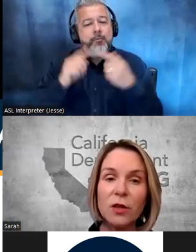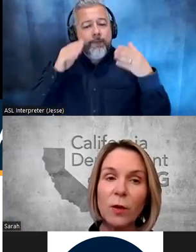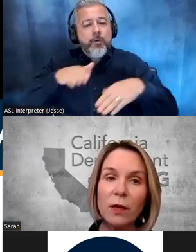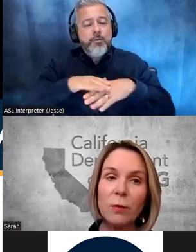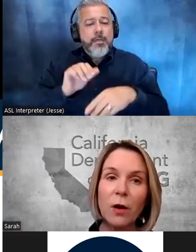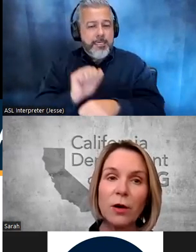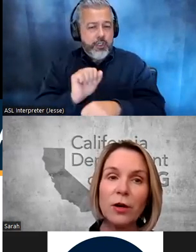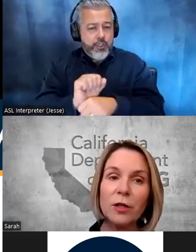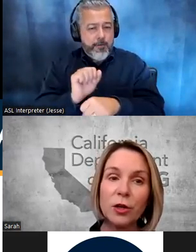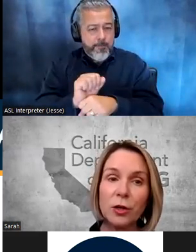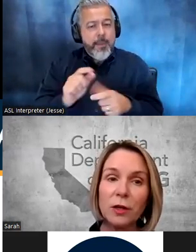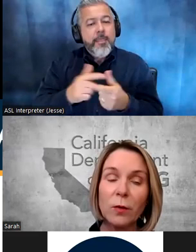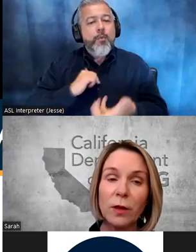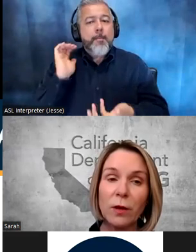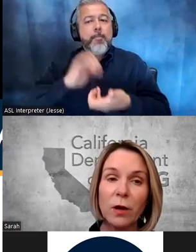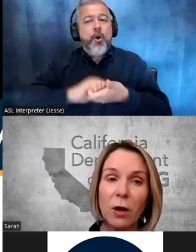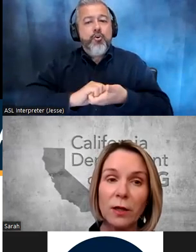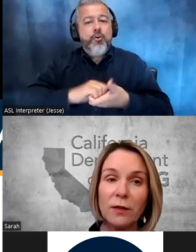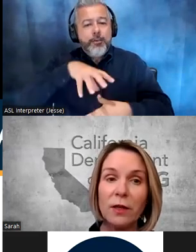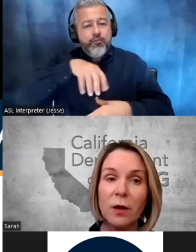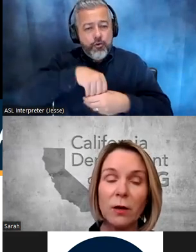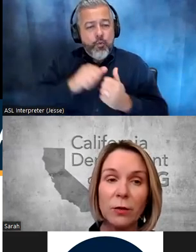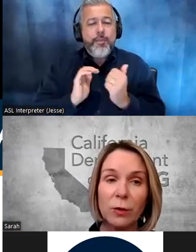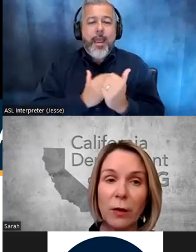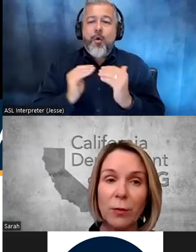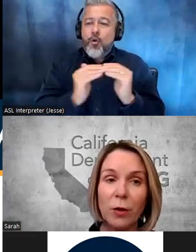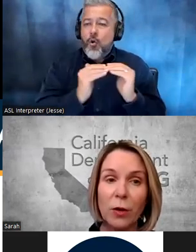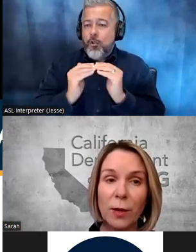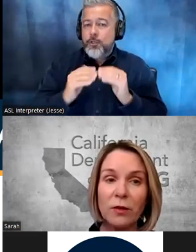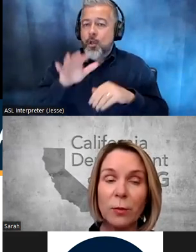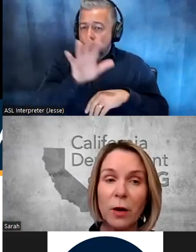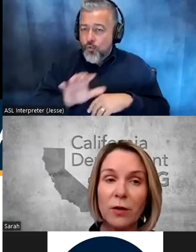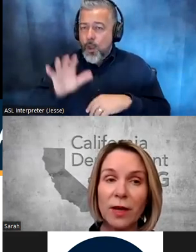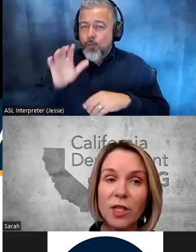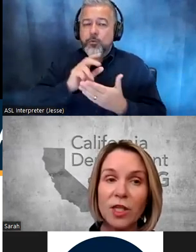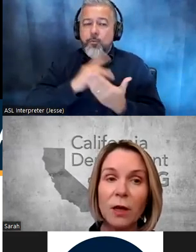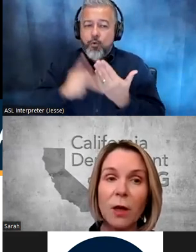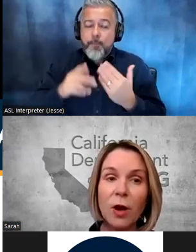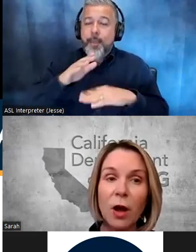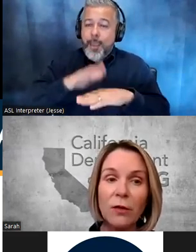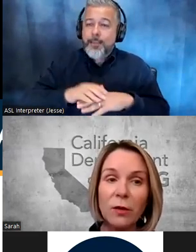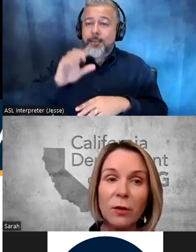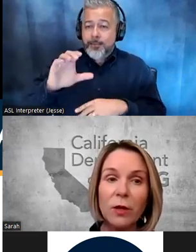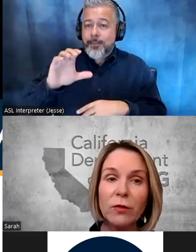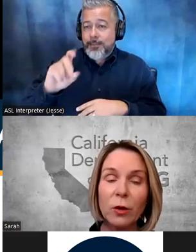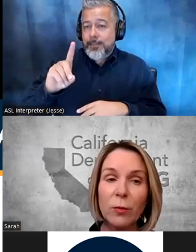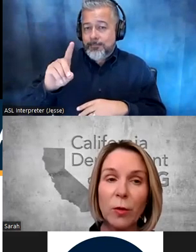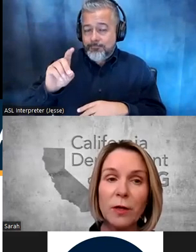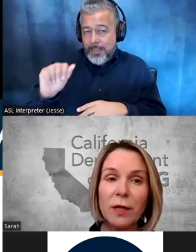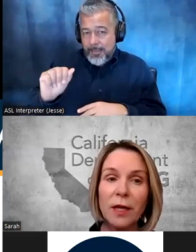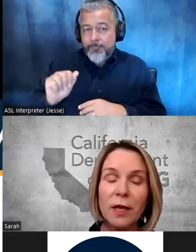so that we can partner internally with our colleagues throughout the programs at Department of Aging, but also, and